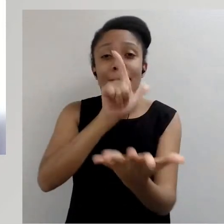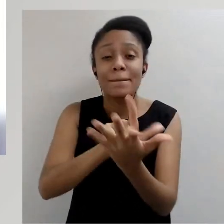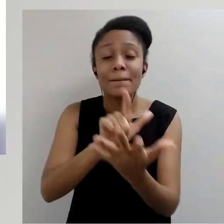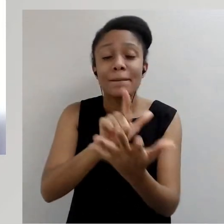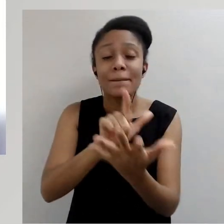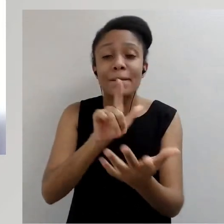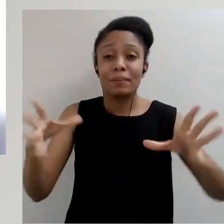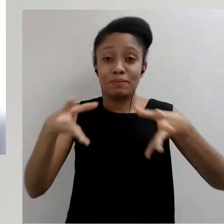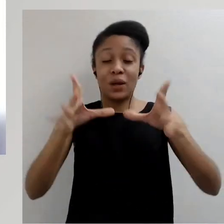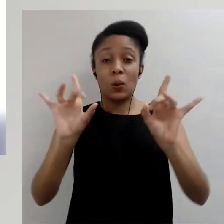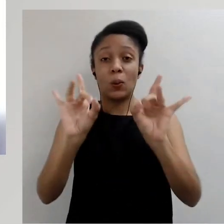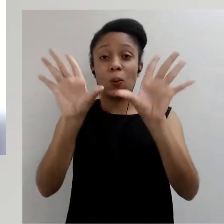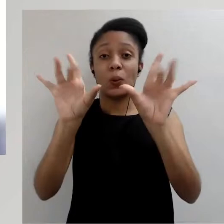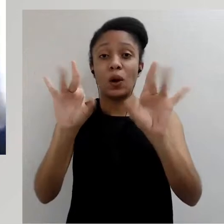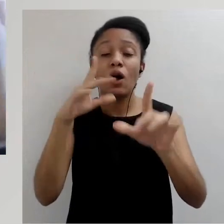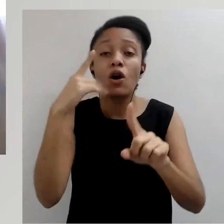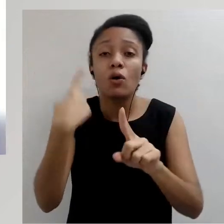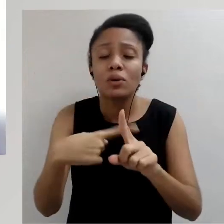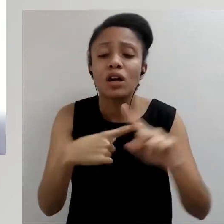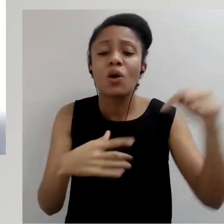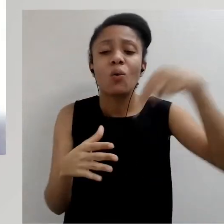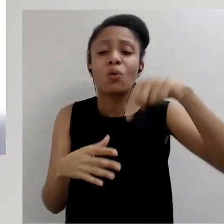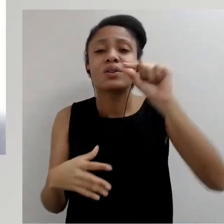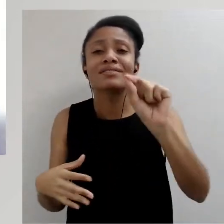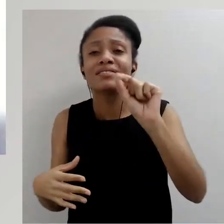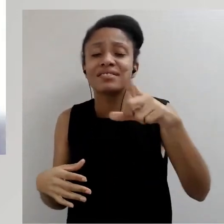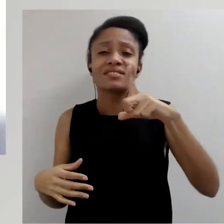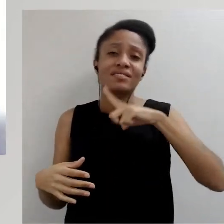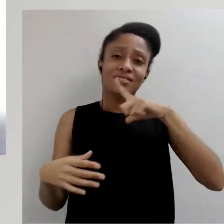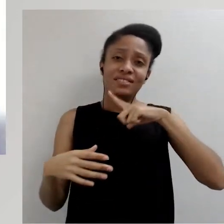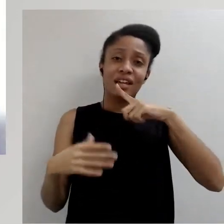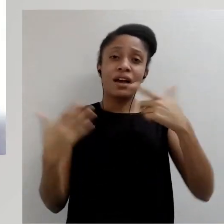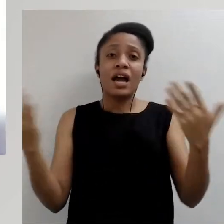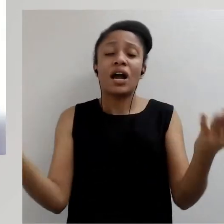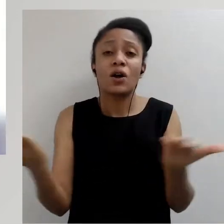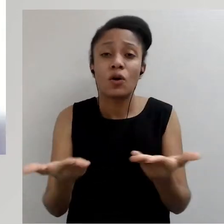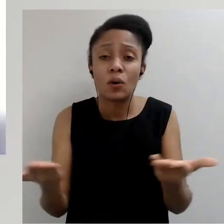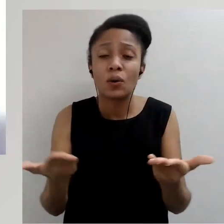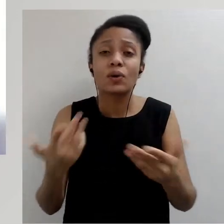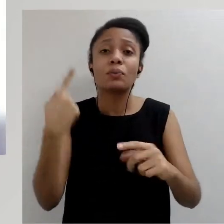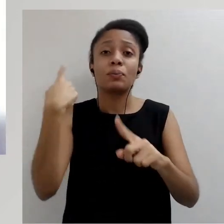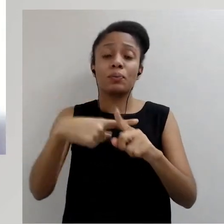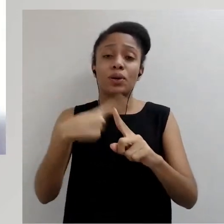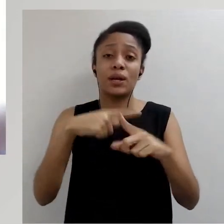premium package is good because you show what is there.